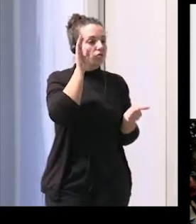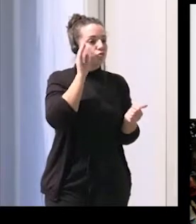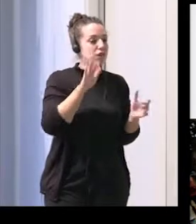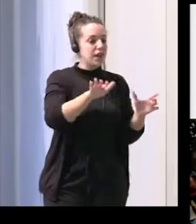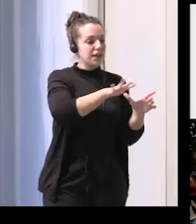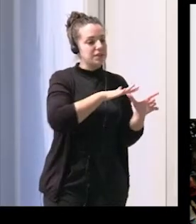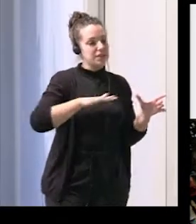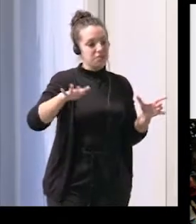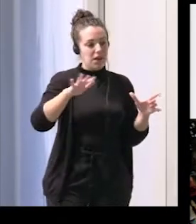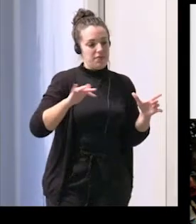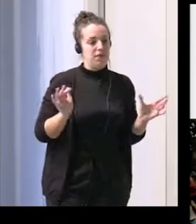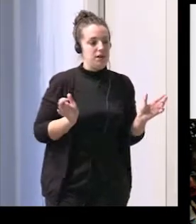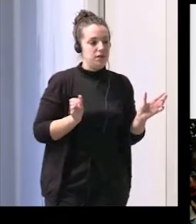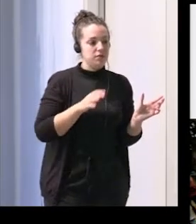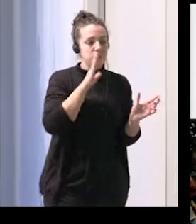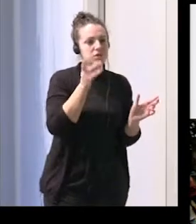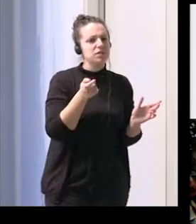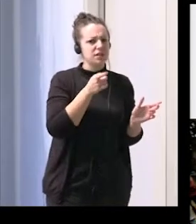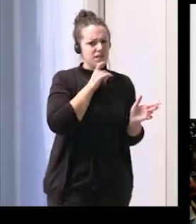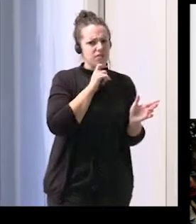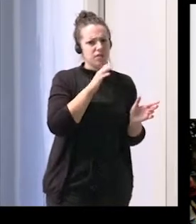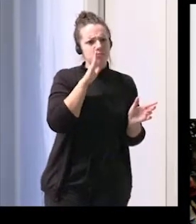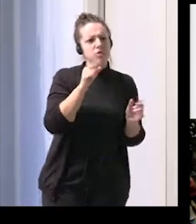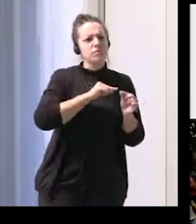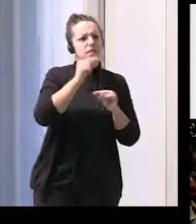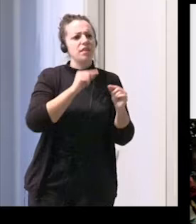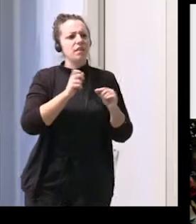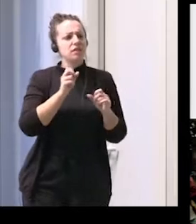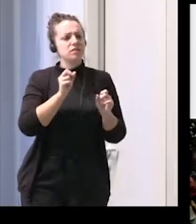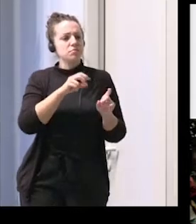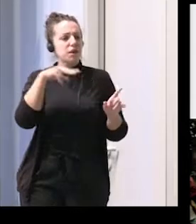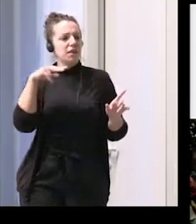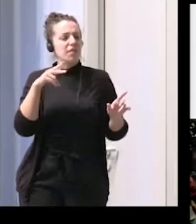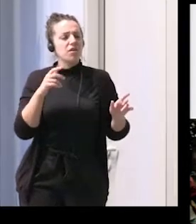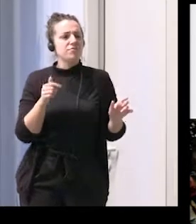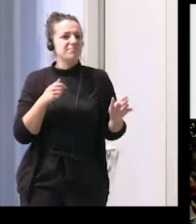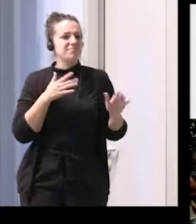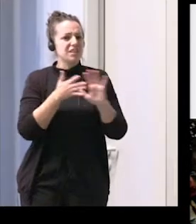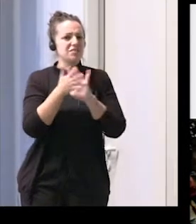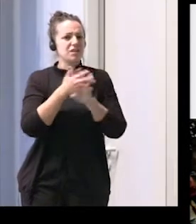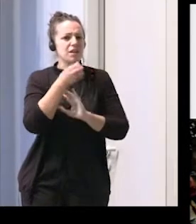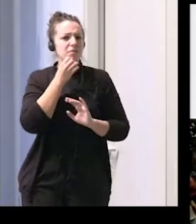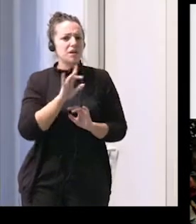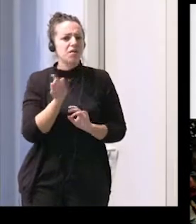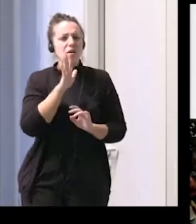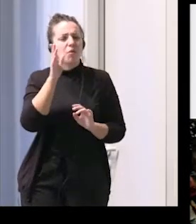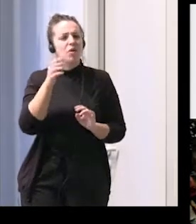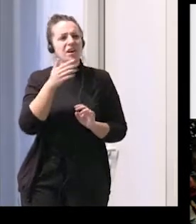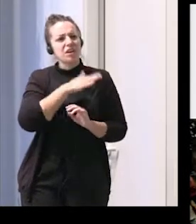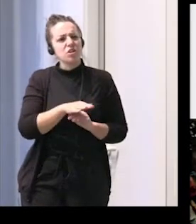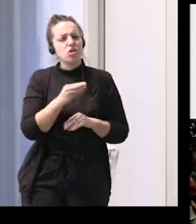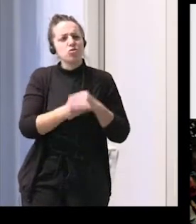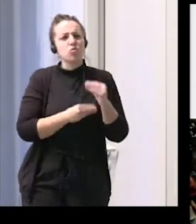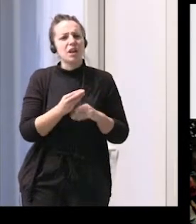Speech perception measures don't tell us much about how the children are using their hearing in these complex